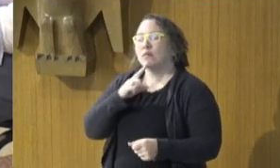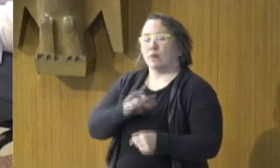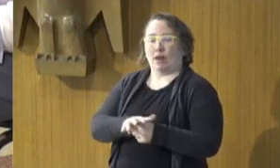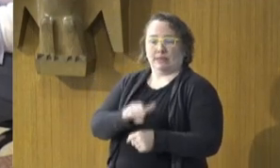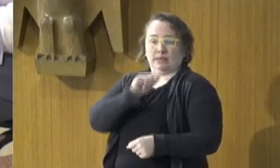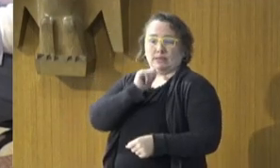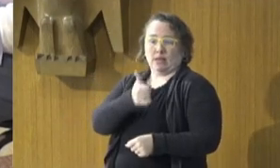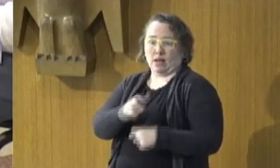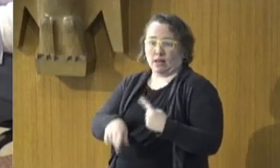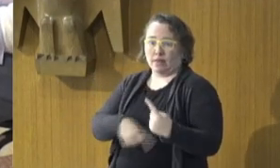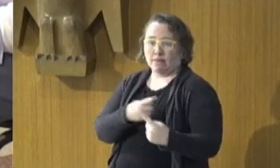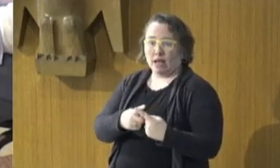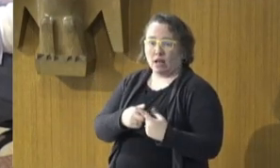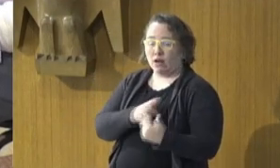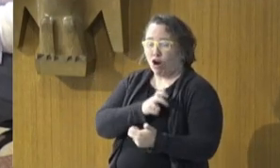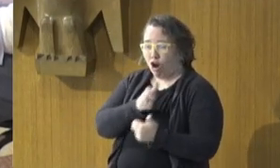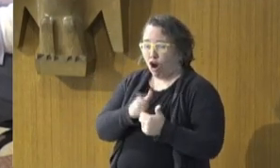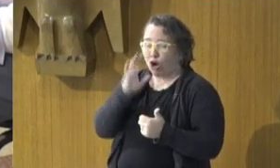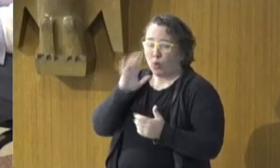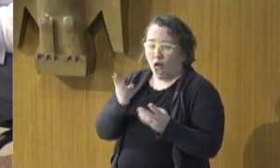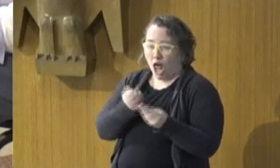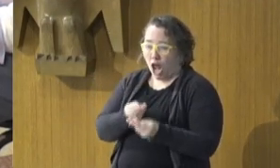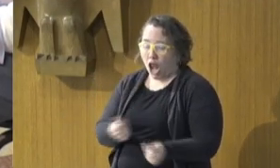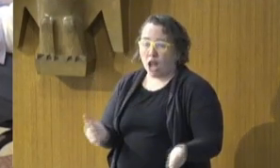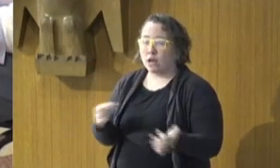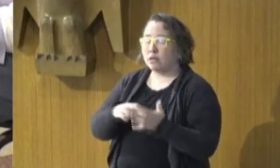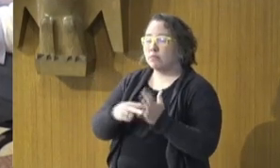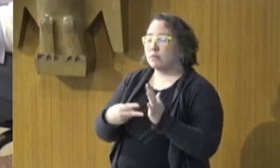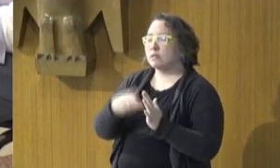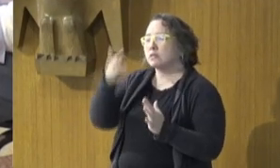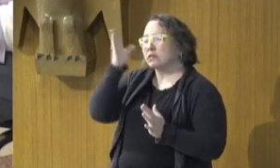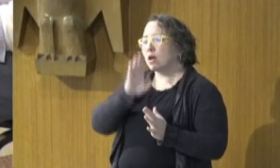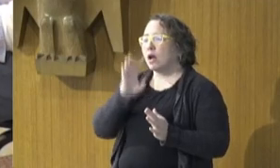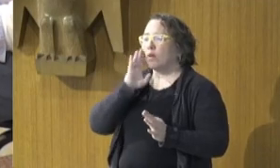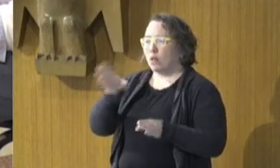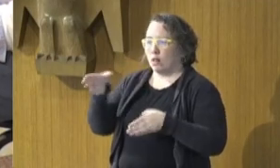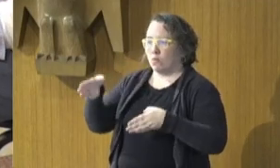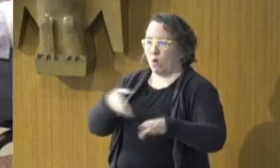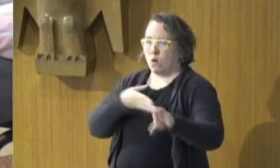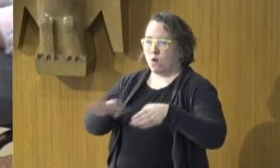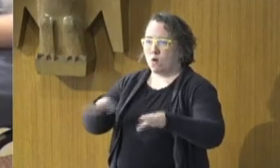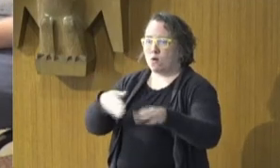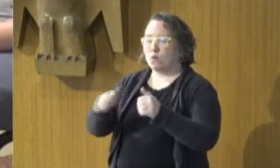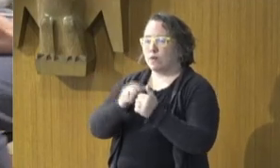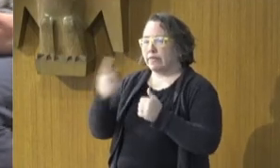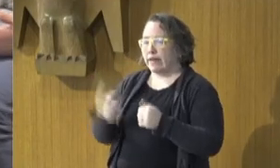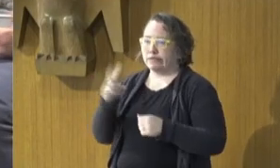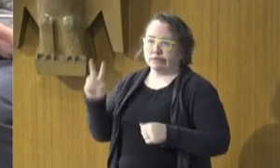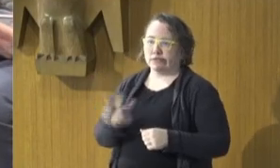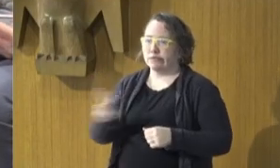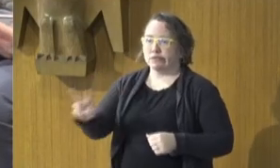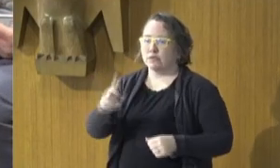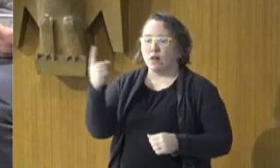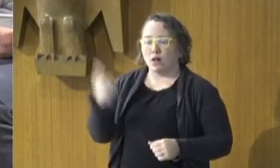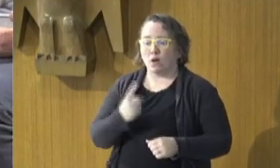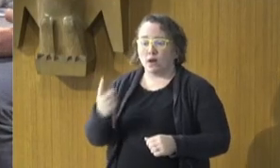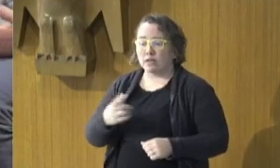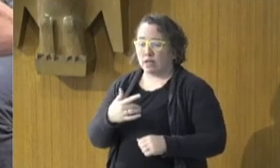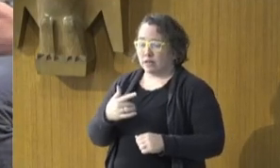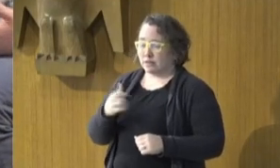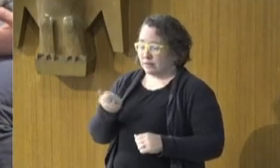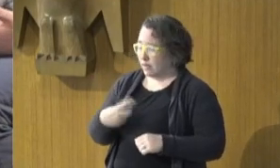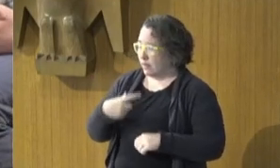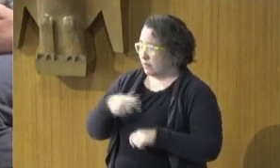that hardships will go away, but that God walks with us in those moments of hardship. And I know it can be really hard to feel like that's